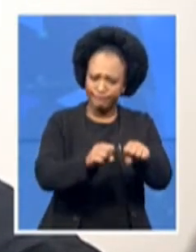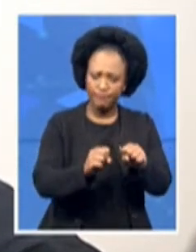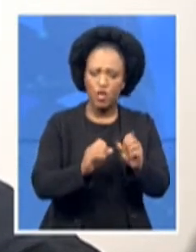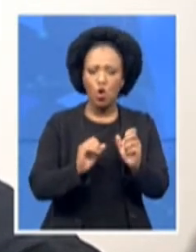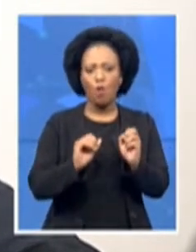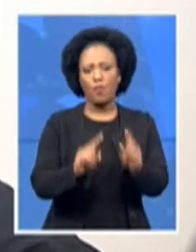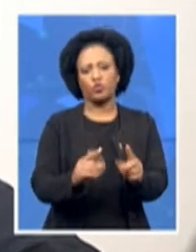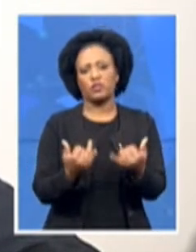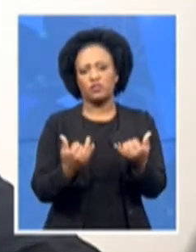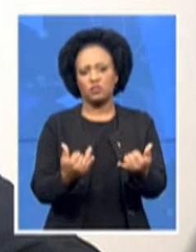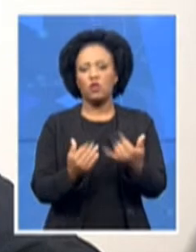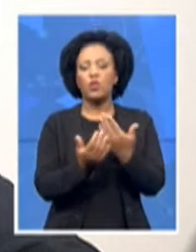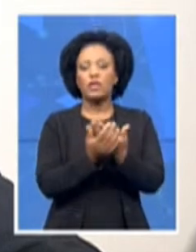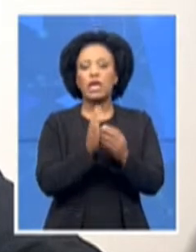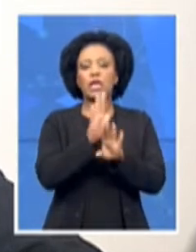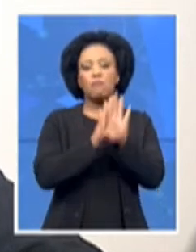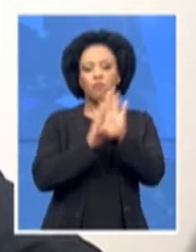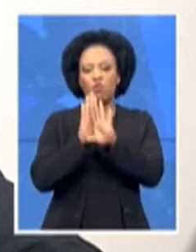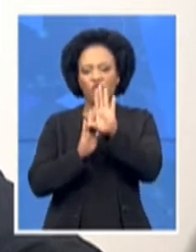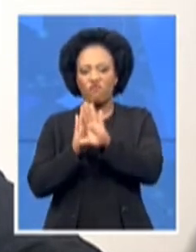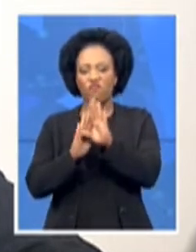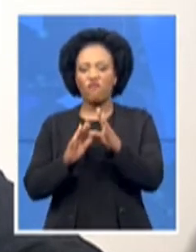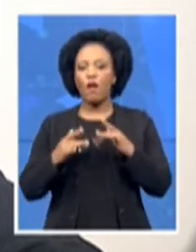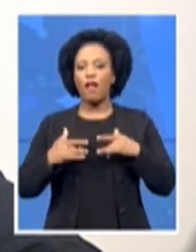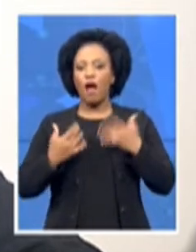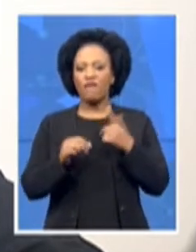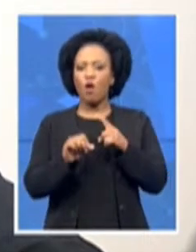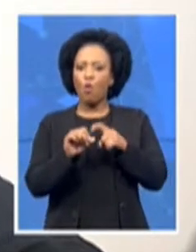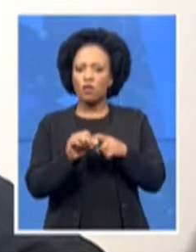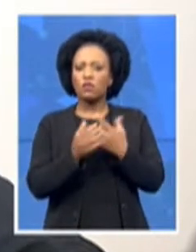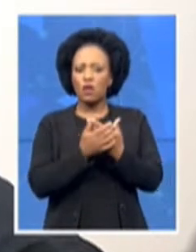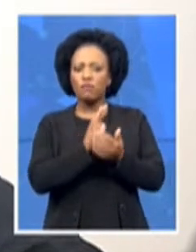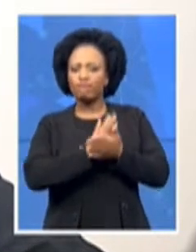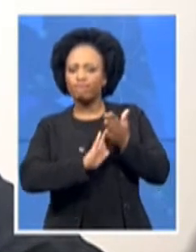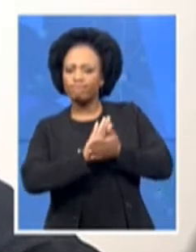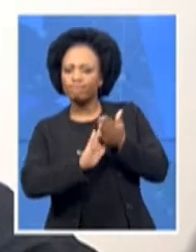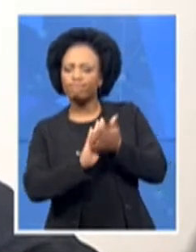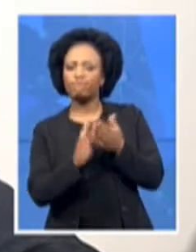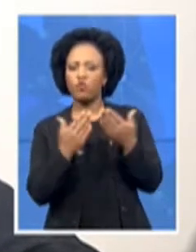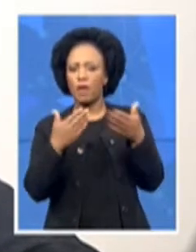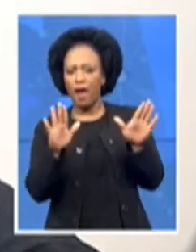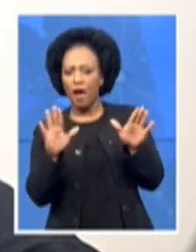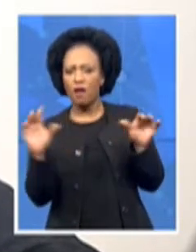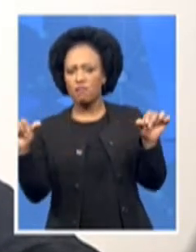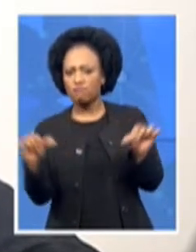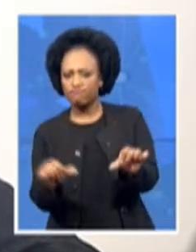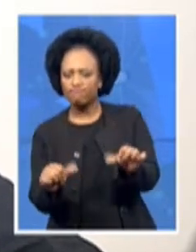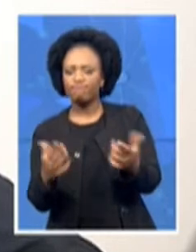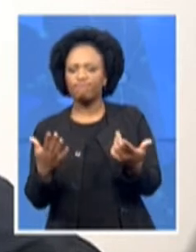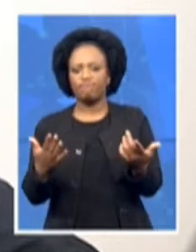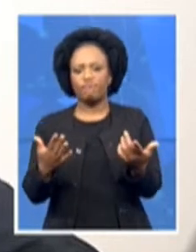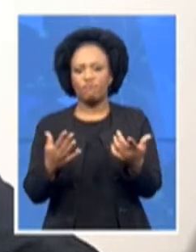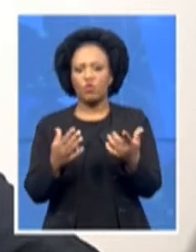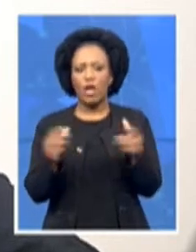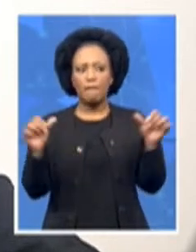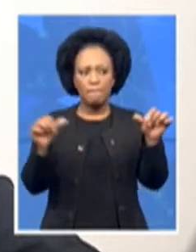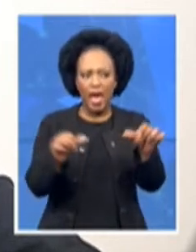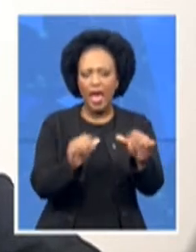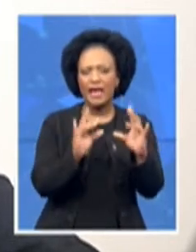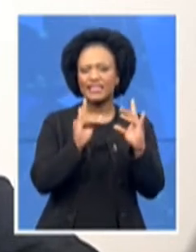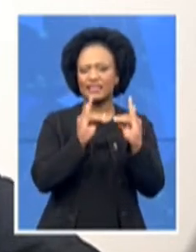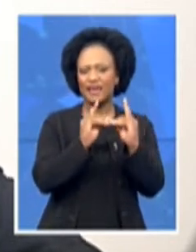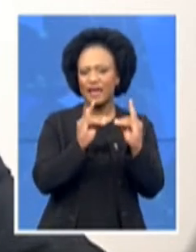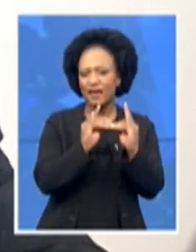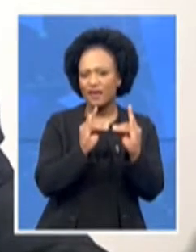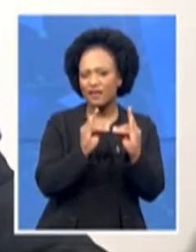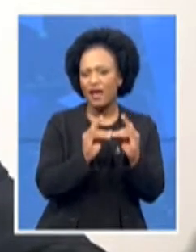quality of life. We can go back to, you know, to the stadium. I'm not so, let